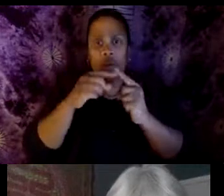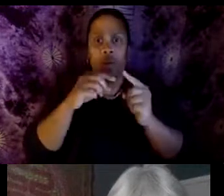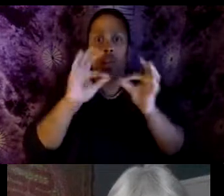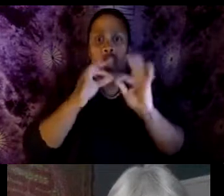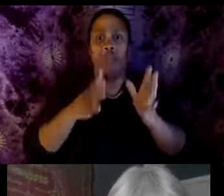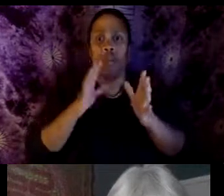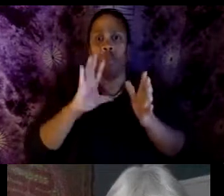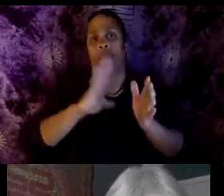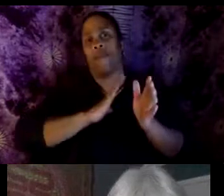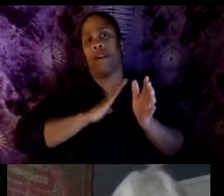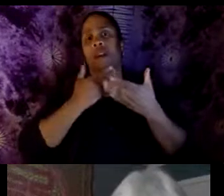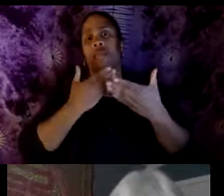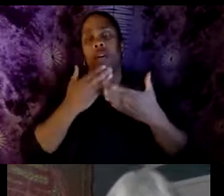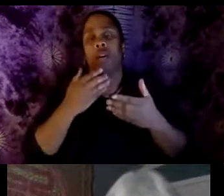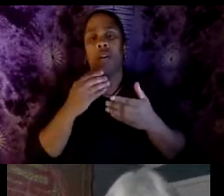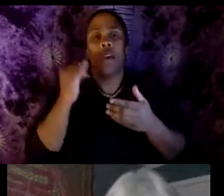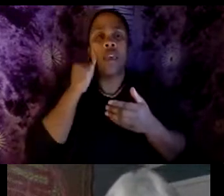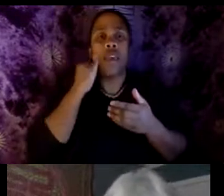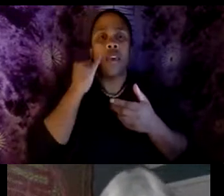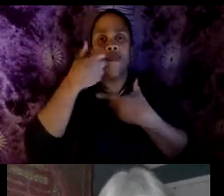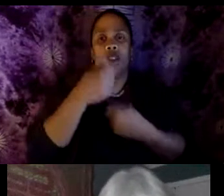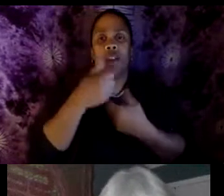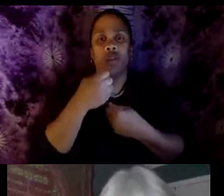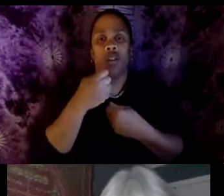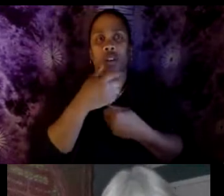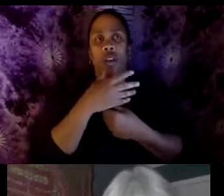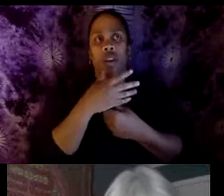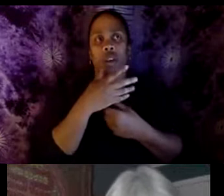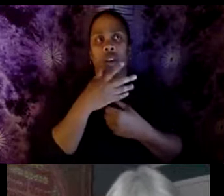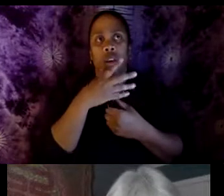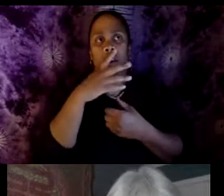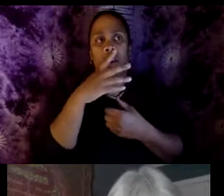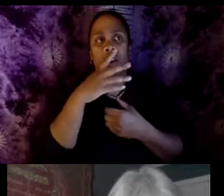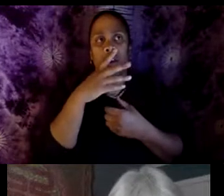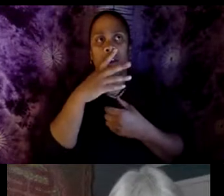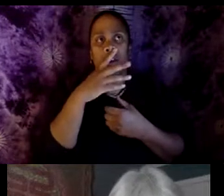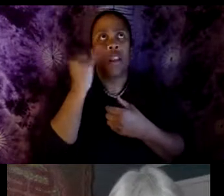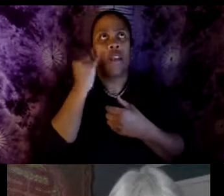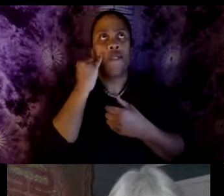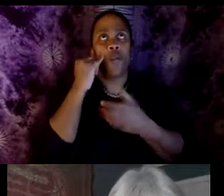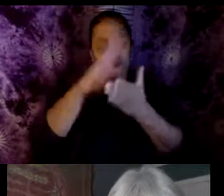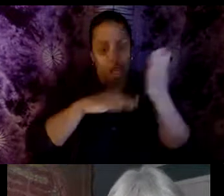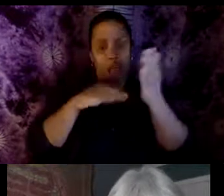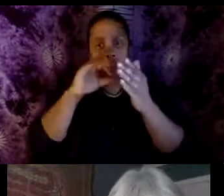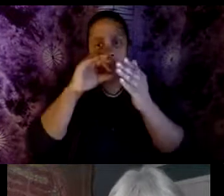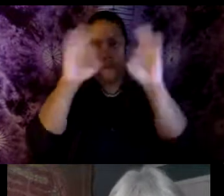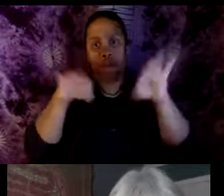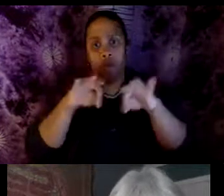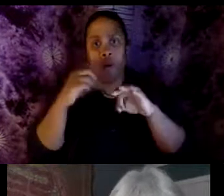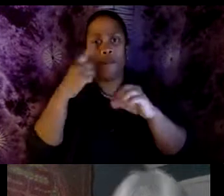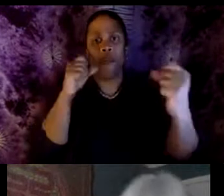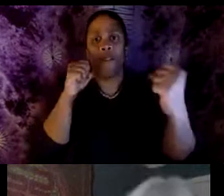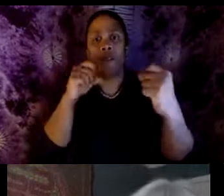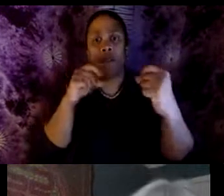also, if you're interested in giving us some feedback about tonight, if you give us your email address, we'll enter you into a drawing for a free